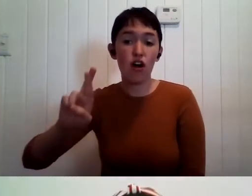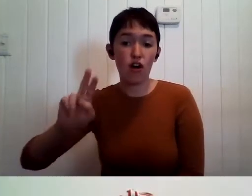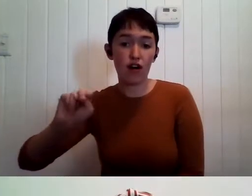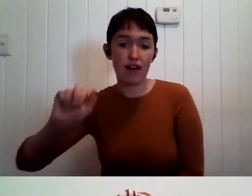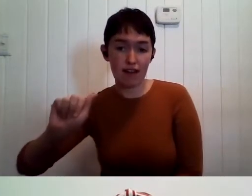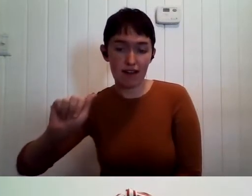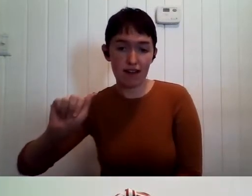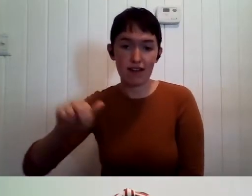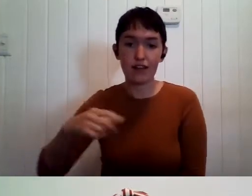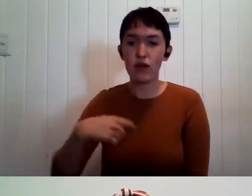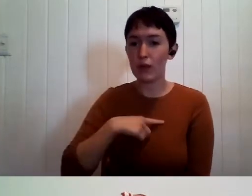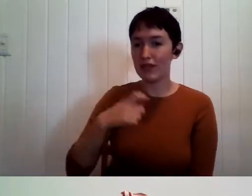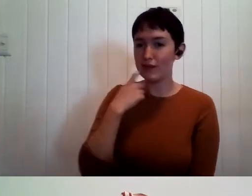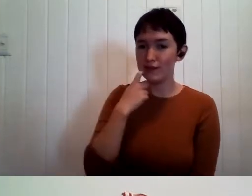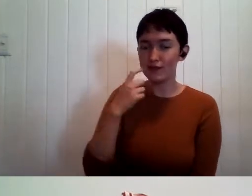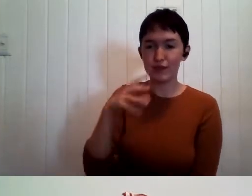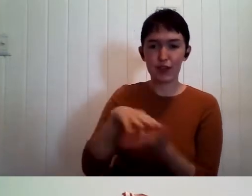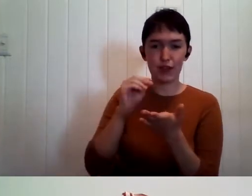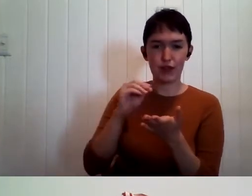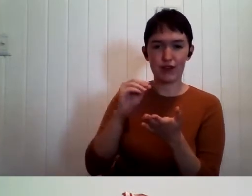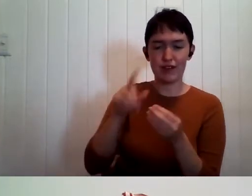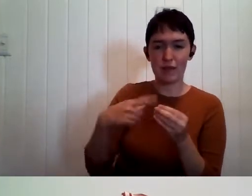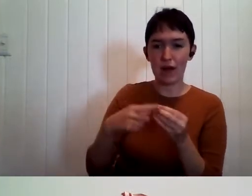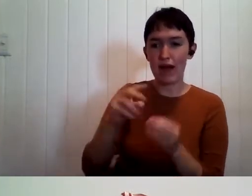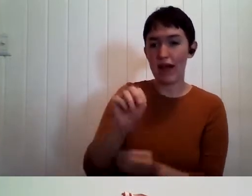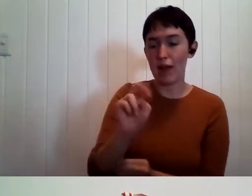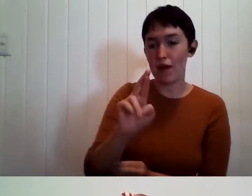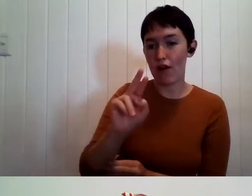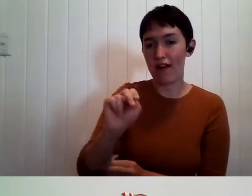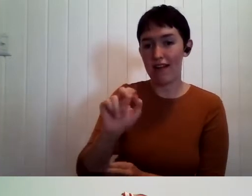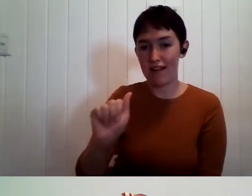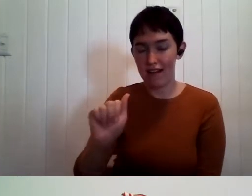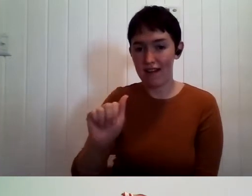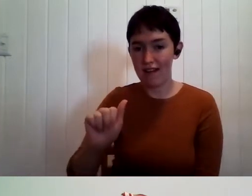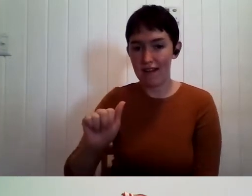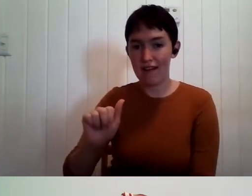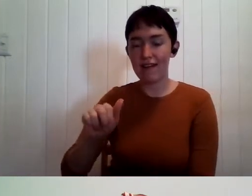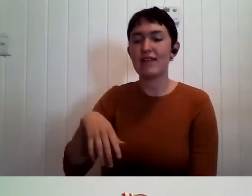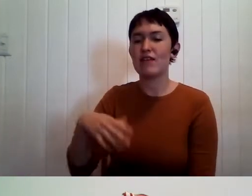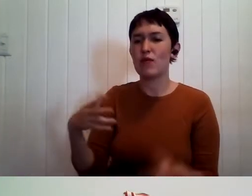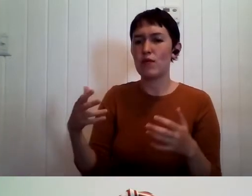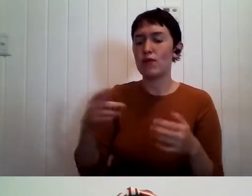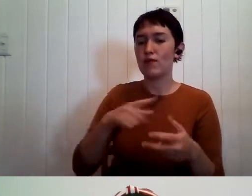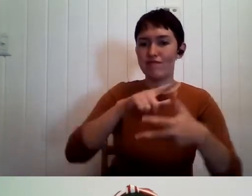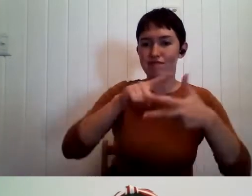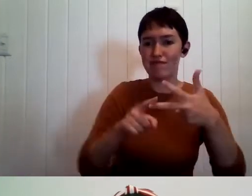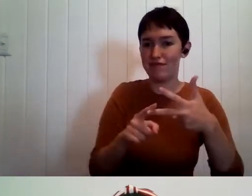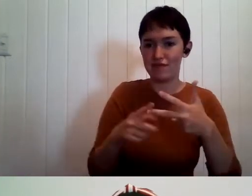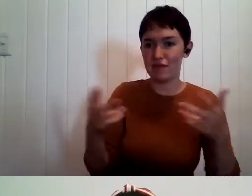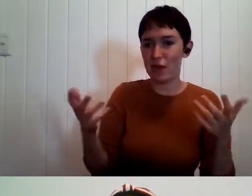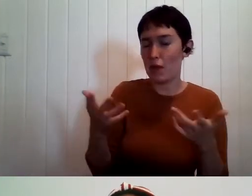year about mRNA. And then what's mRNA? So let's go through DNA, RNA, and mRNA. And then we have a follow-up